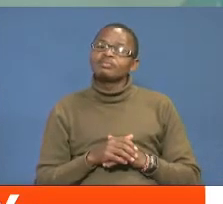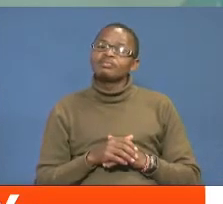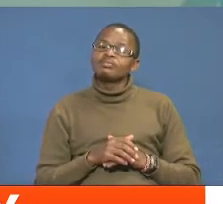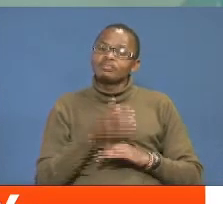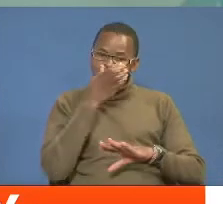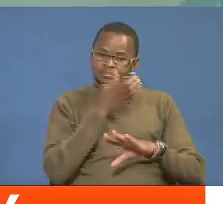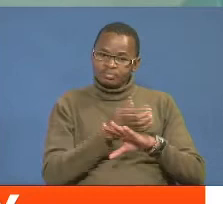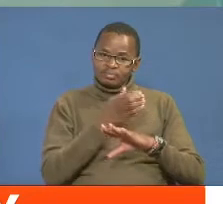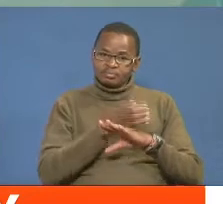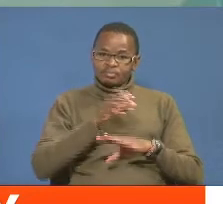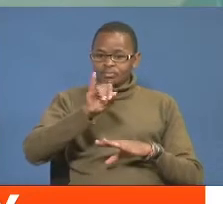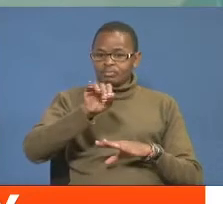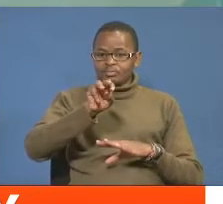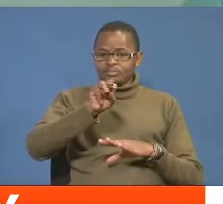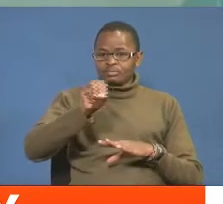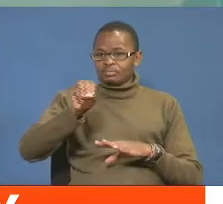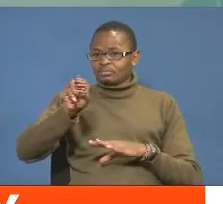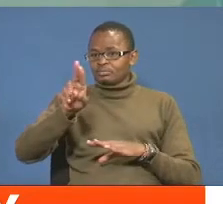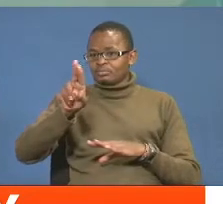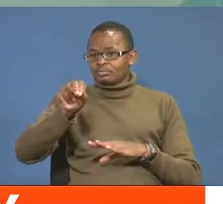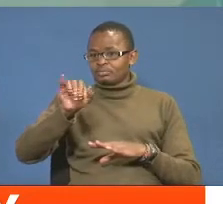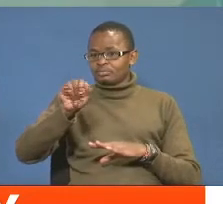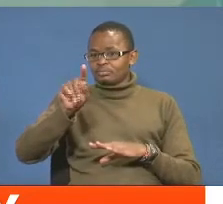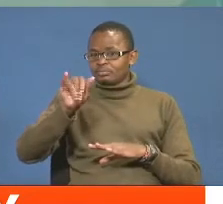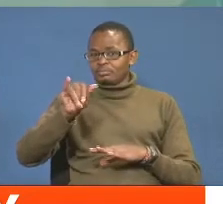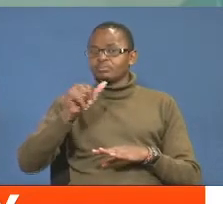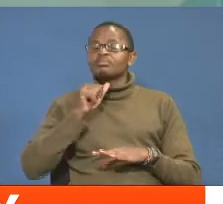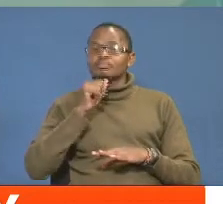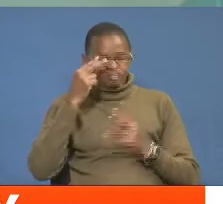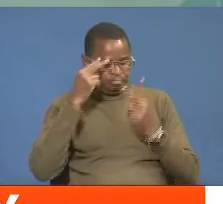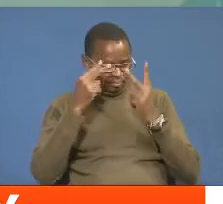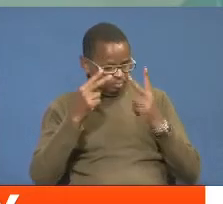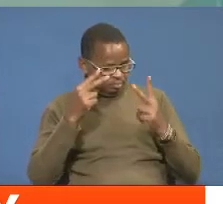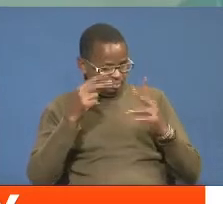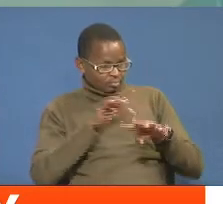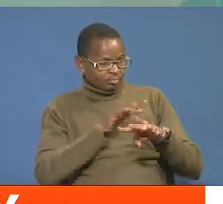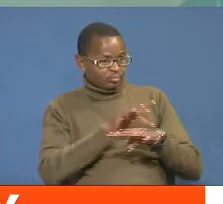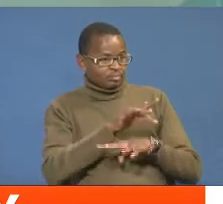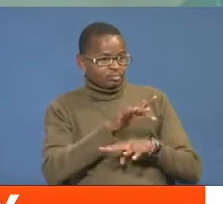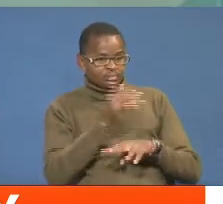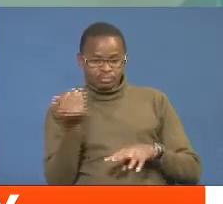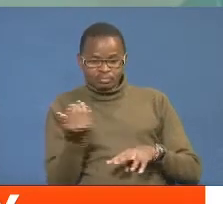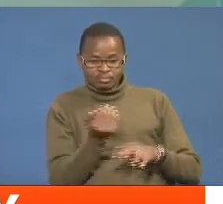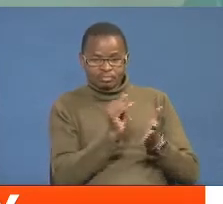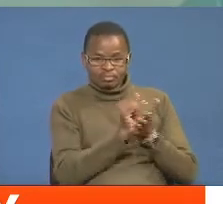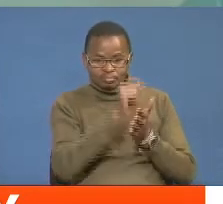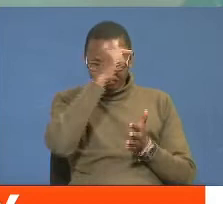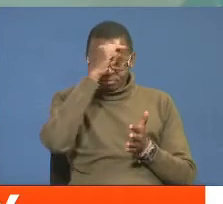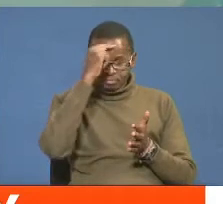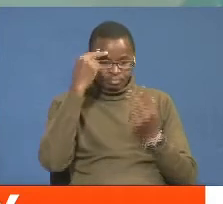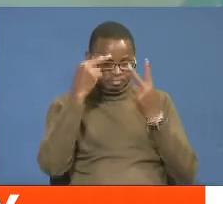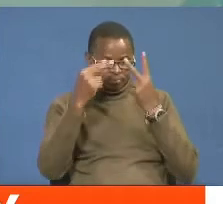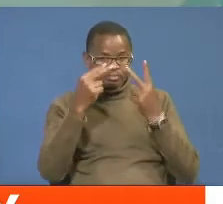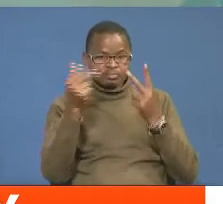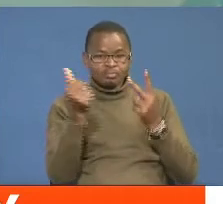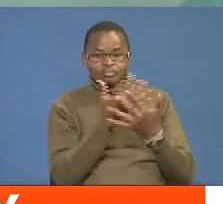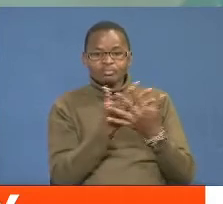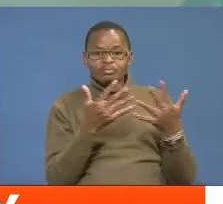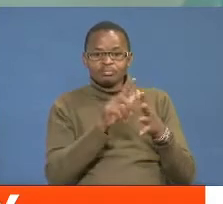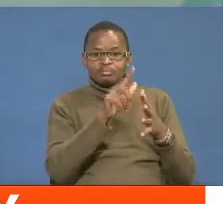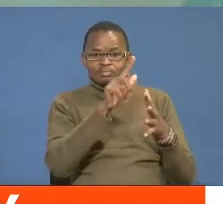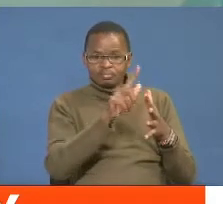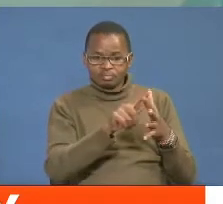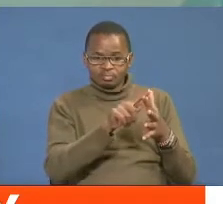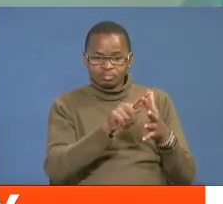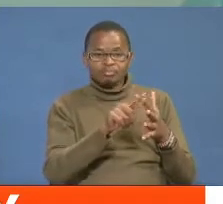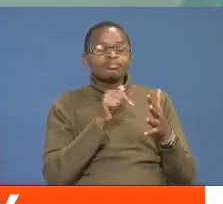herd immunity has been there. Yeah. Other people have been vaccinated, and they don't see any effect within their kids. So they sure. think that because they didn't see anything, mm-hmm. then, you